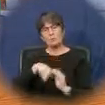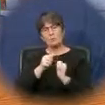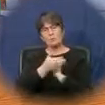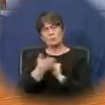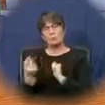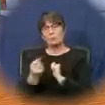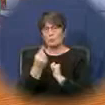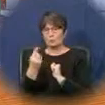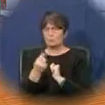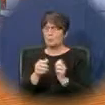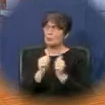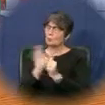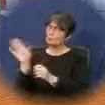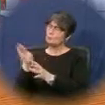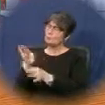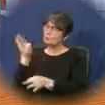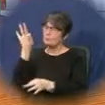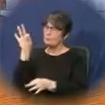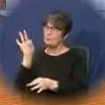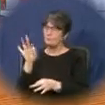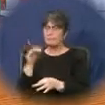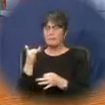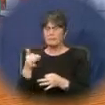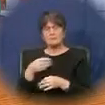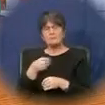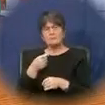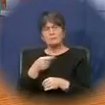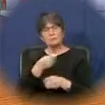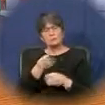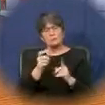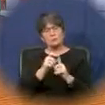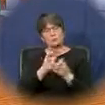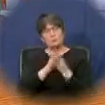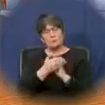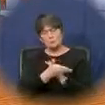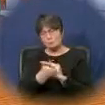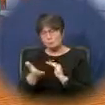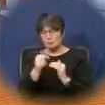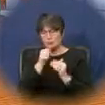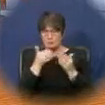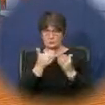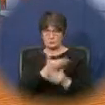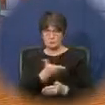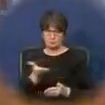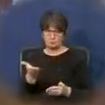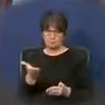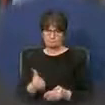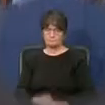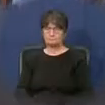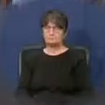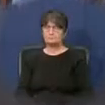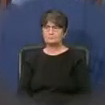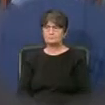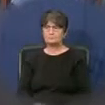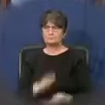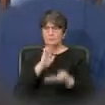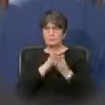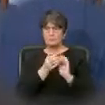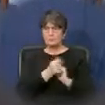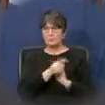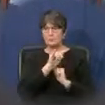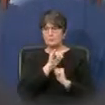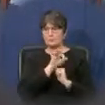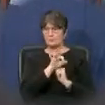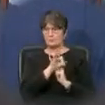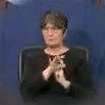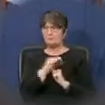with you always. And with your spirit. Please minister his word of peace to those who may be near you. Peace be with you, Jeff. Peace be